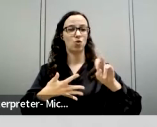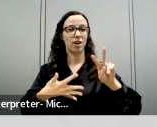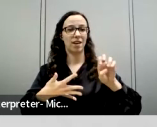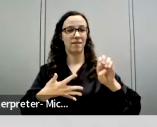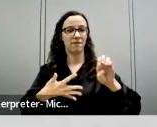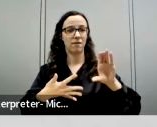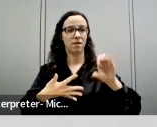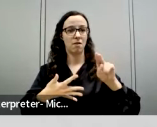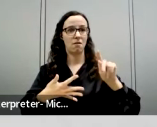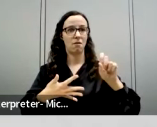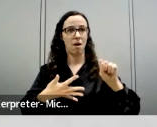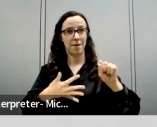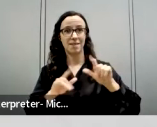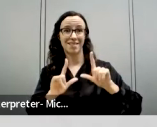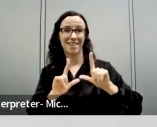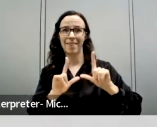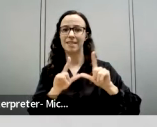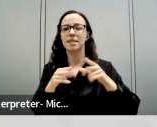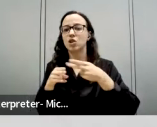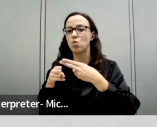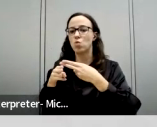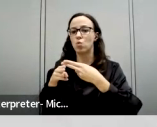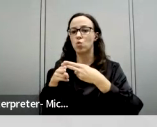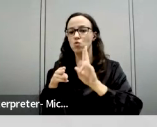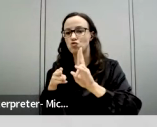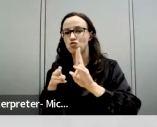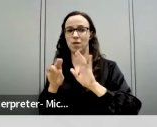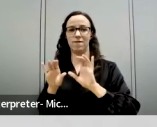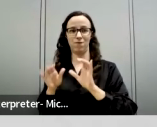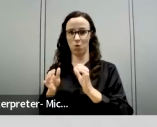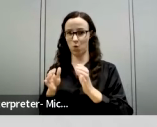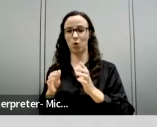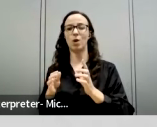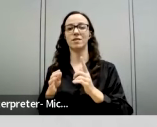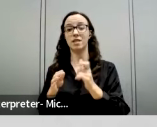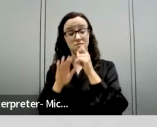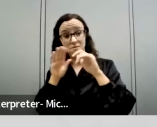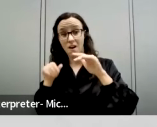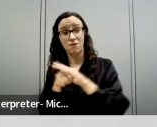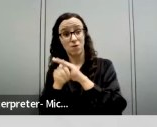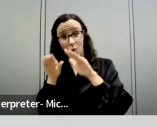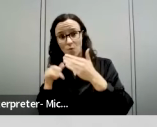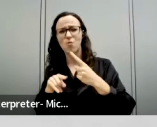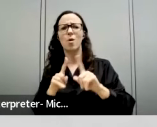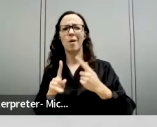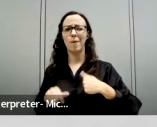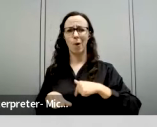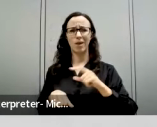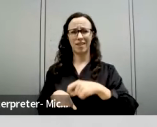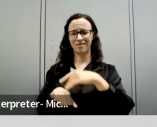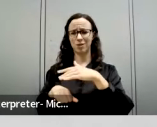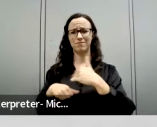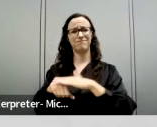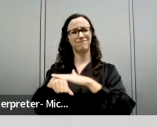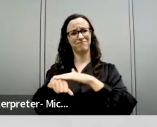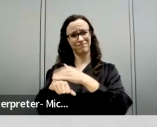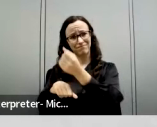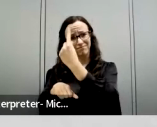a crash course. It's not the focus, but we need to understand them in order to talk about adapting and remixing. Number